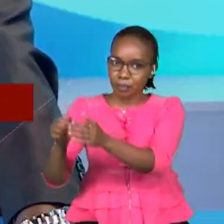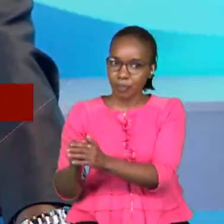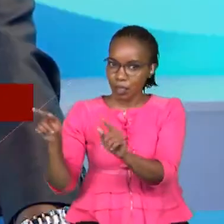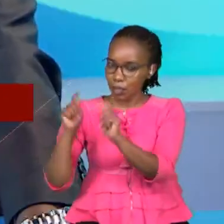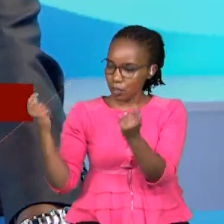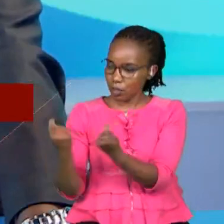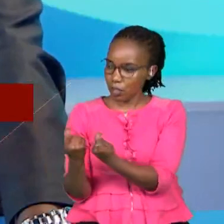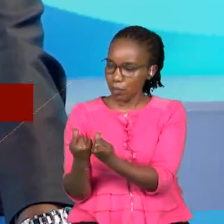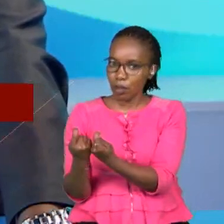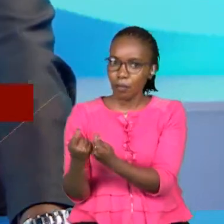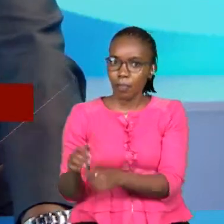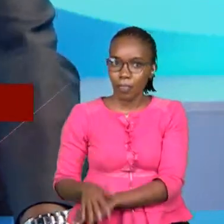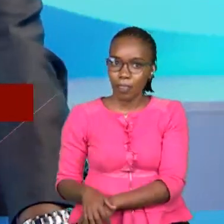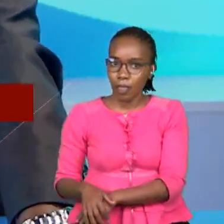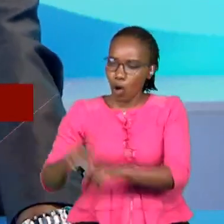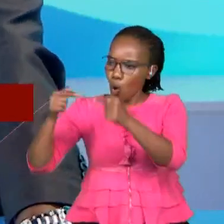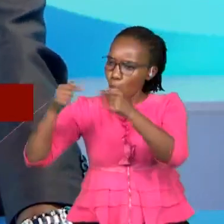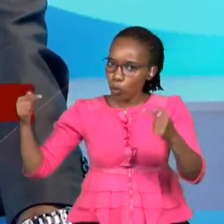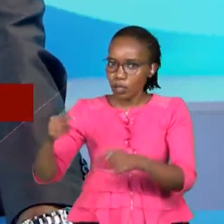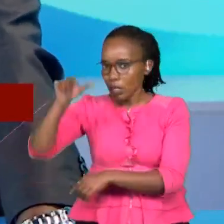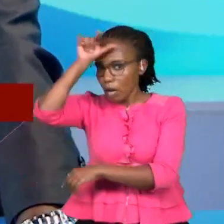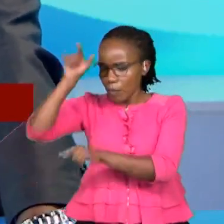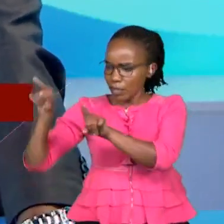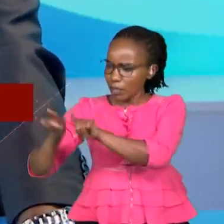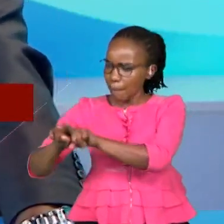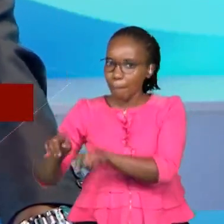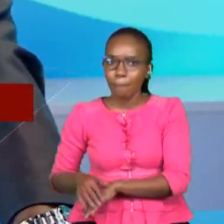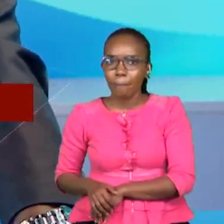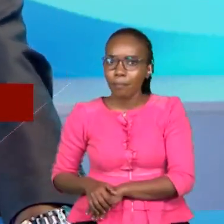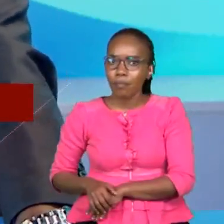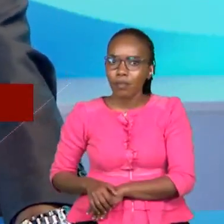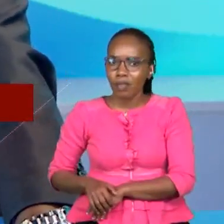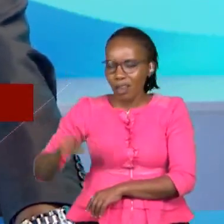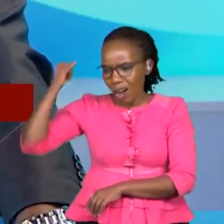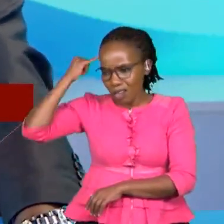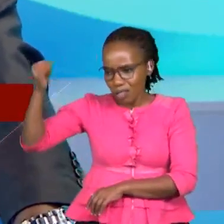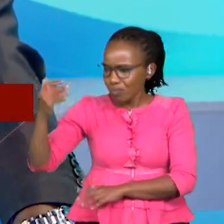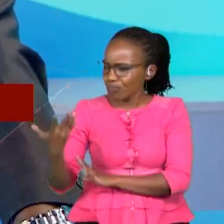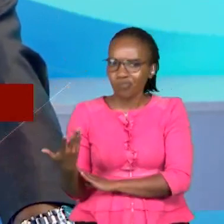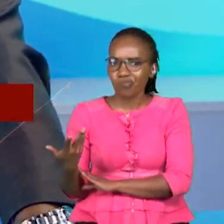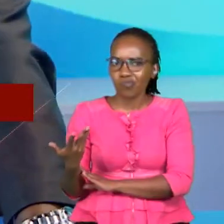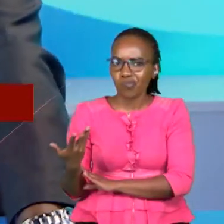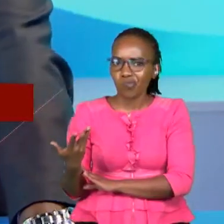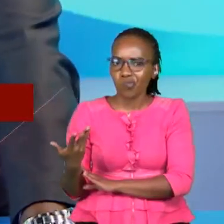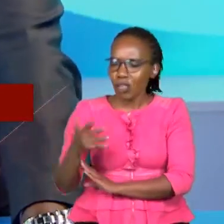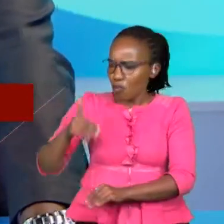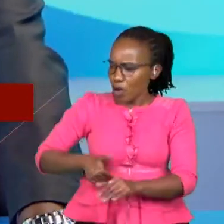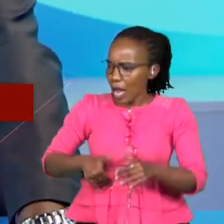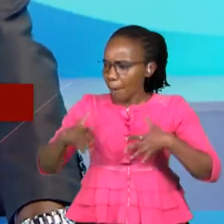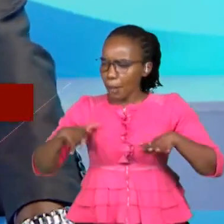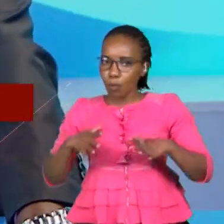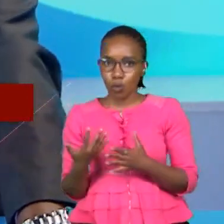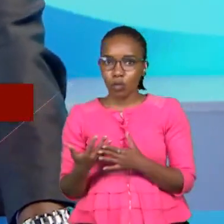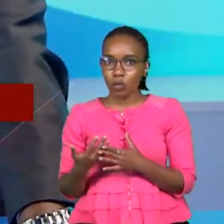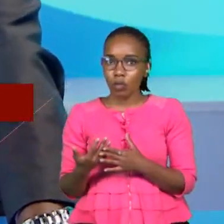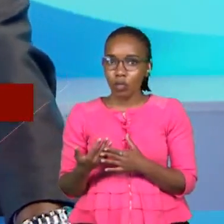team that looks like is opposing the same government. What ideologies are we setting for young people when